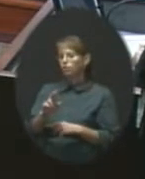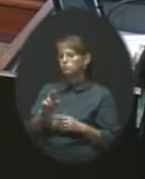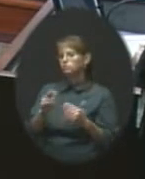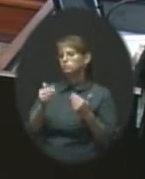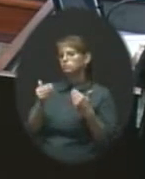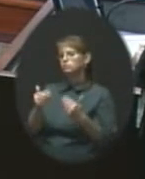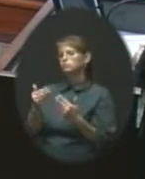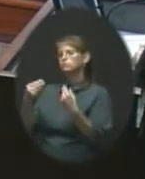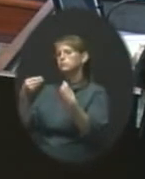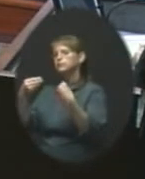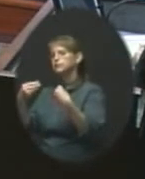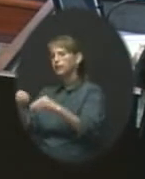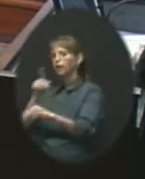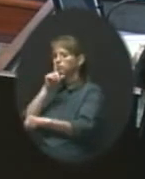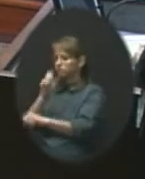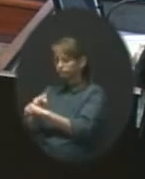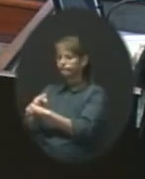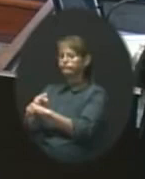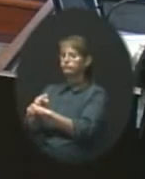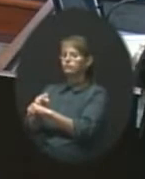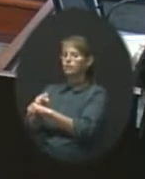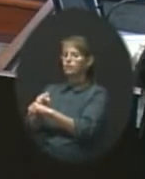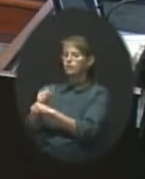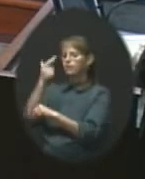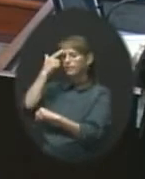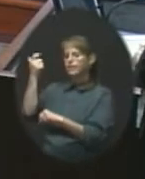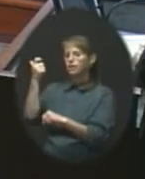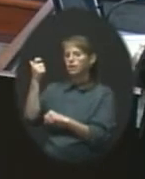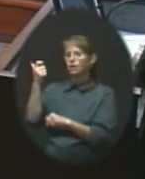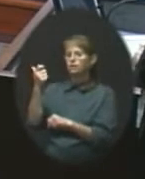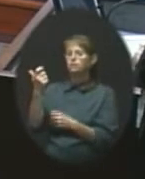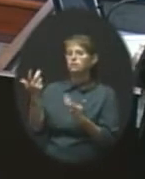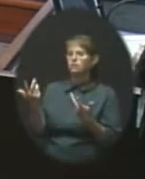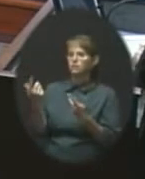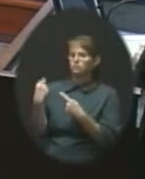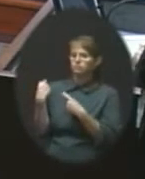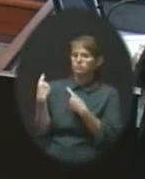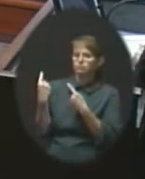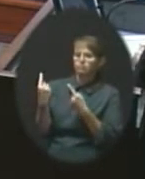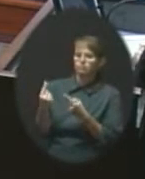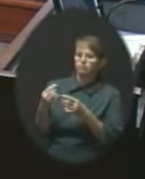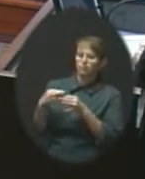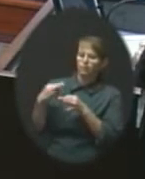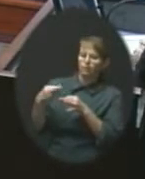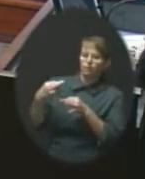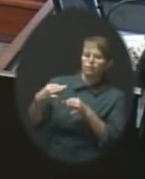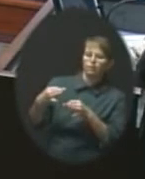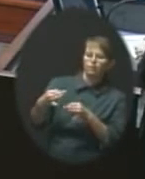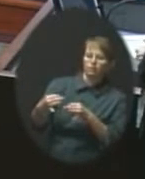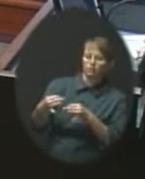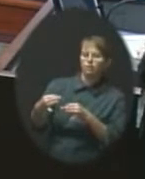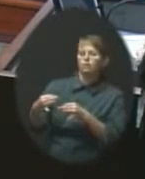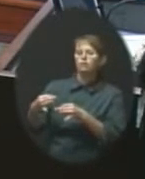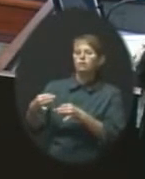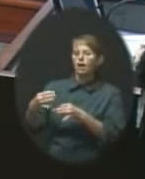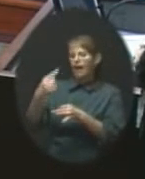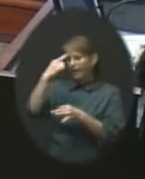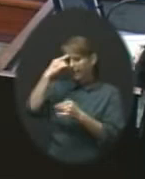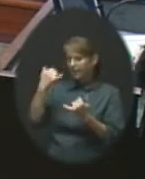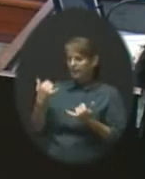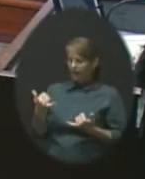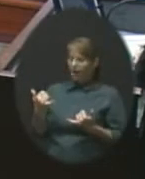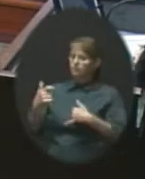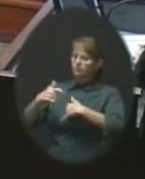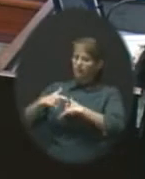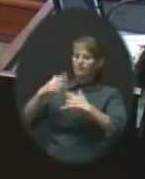ahead and just commit that we're going to sell it out. Because I think we've been taking this along for quite some time, and I think we need to make a